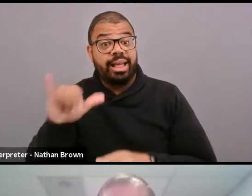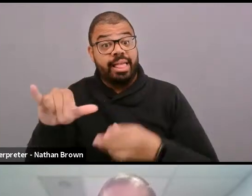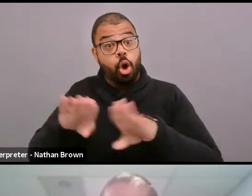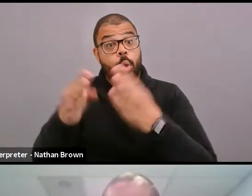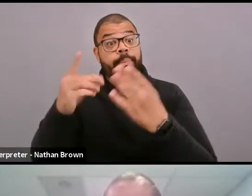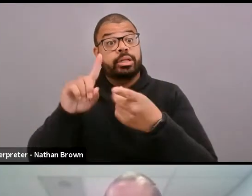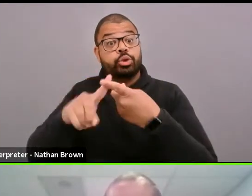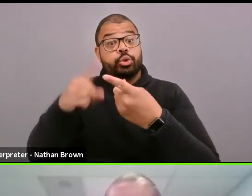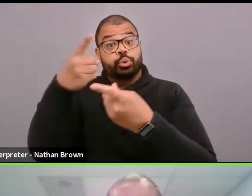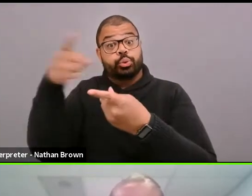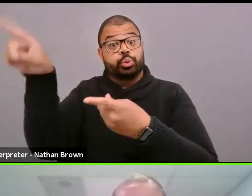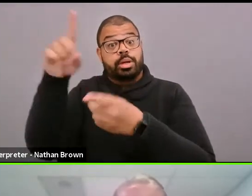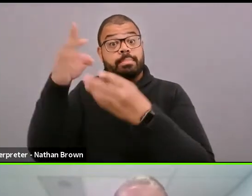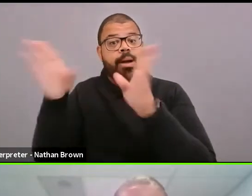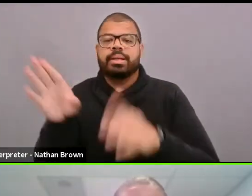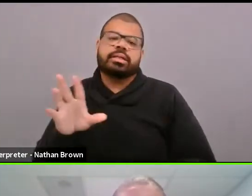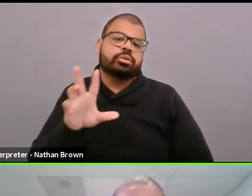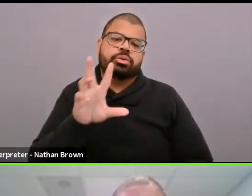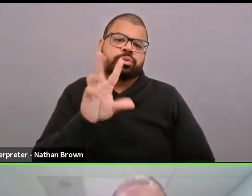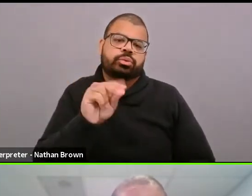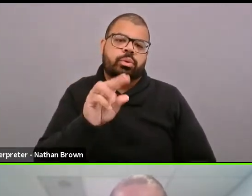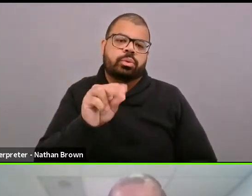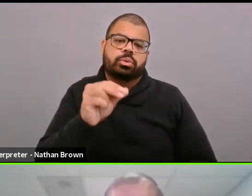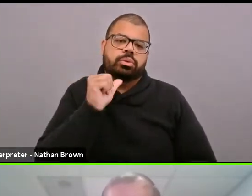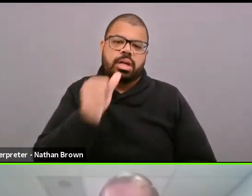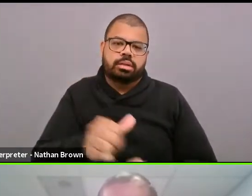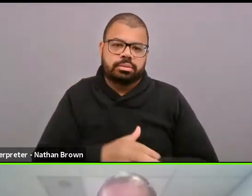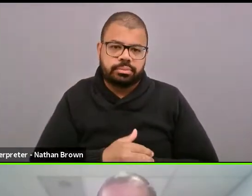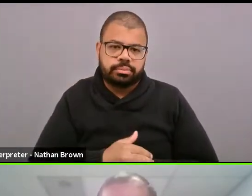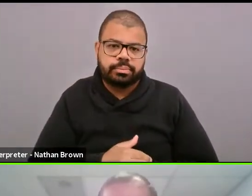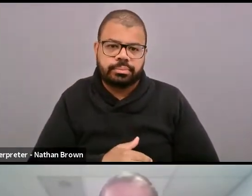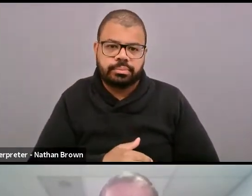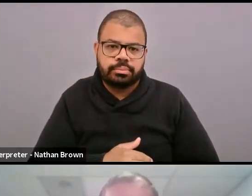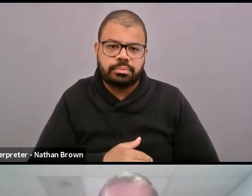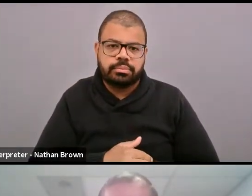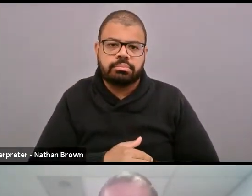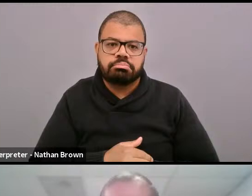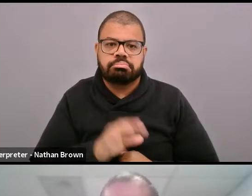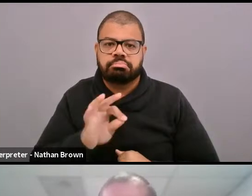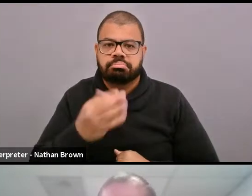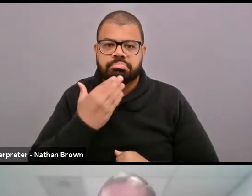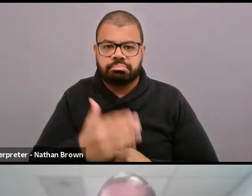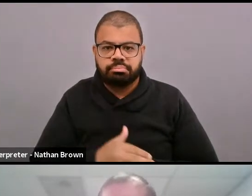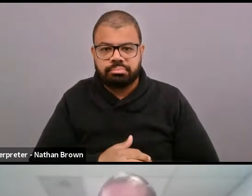now? No, they're not open. Okay. Thank you.